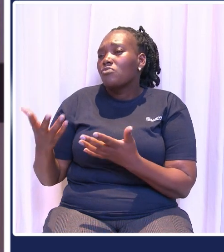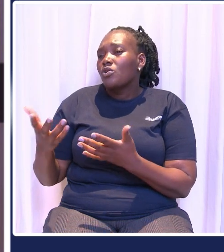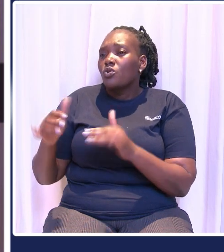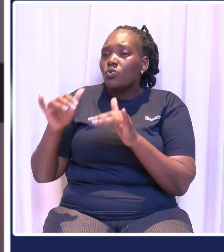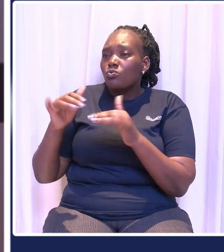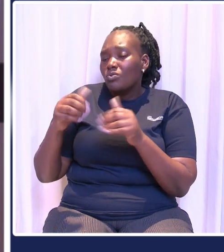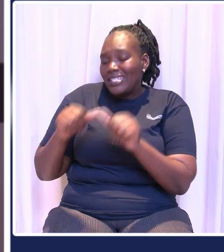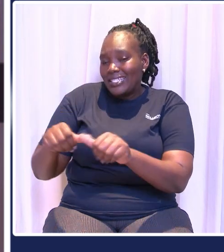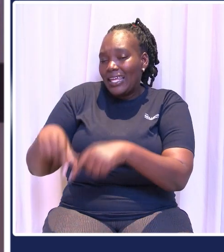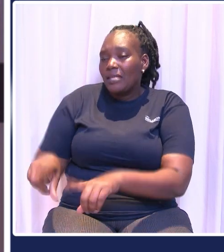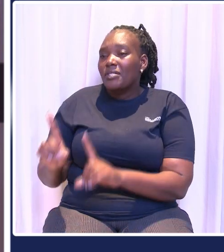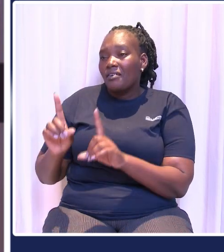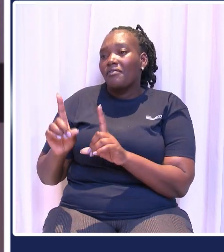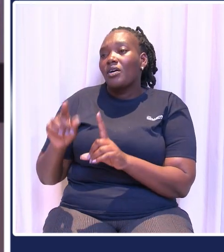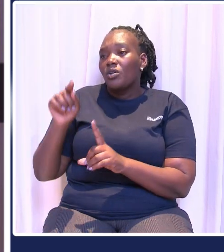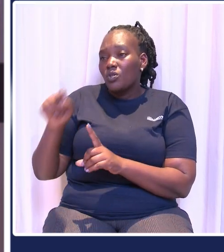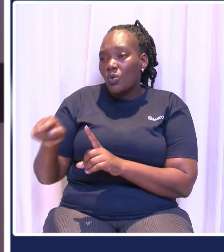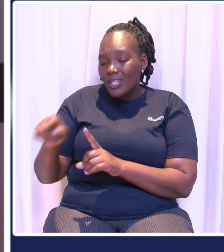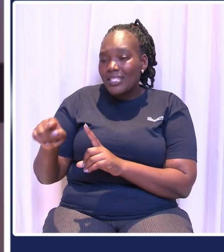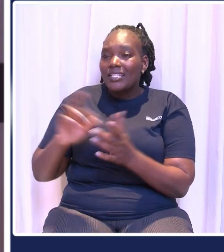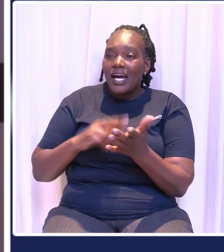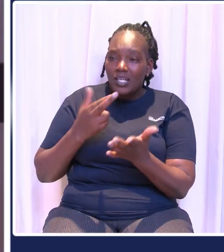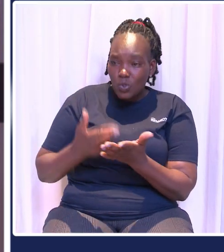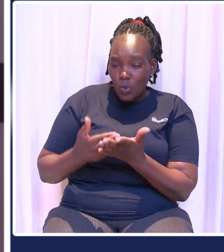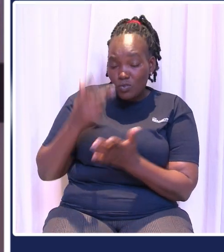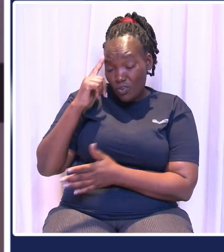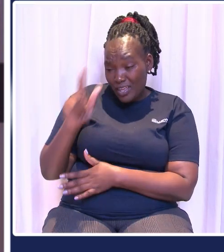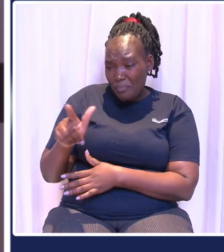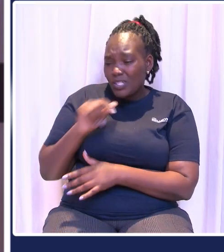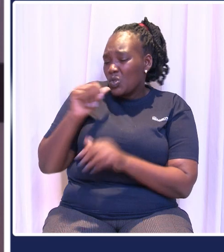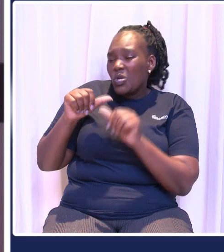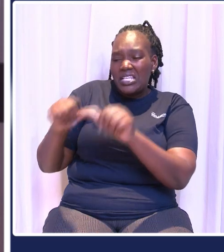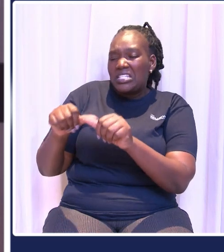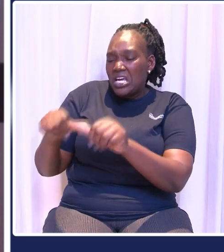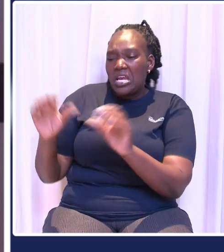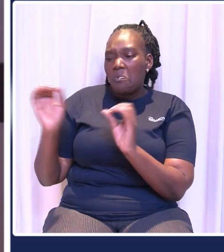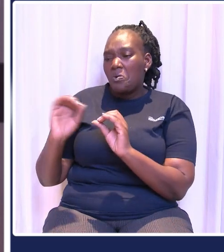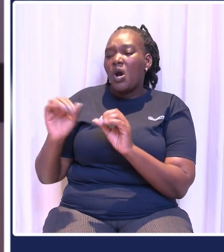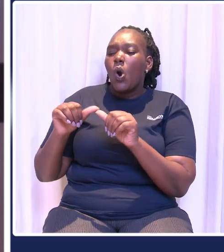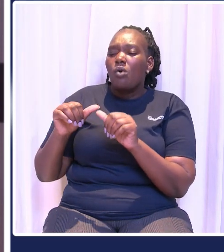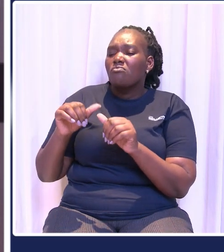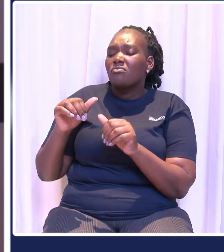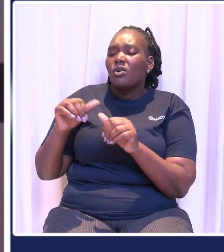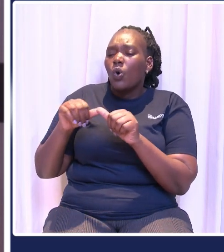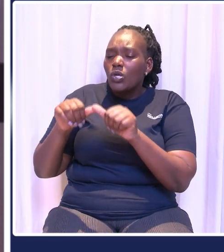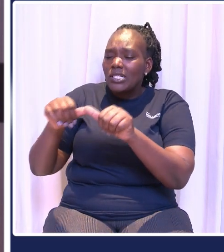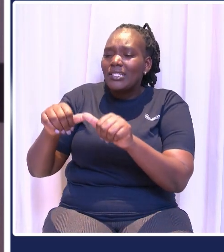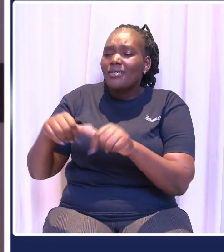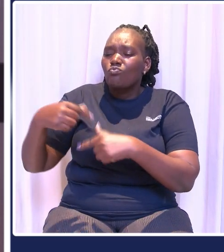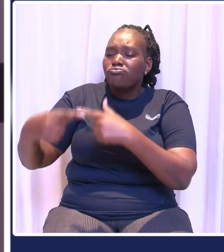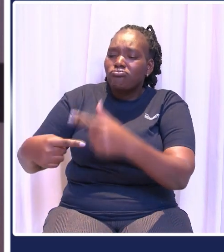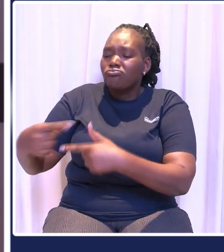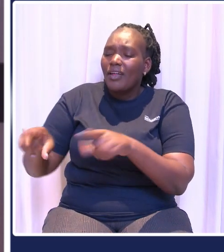sustain themselves. So there's this resource problem, it's not sustainable, it's not consistent, and that's one of the things that